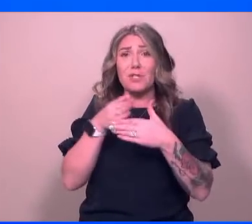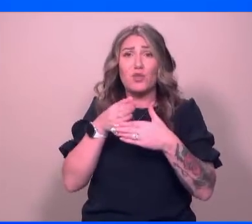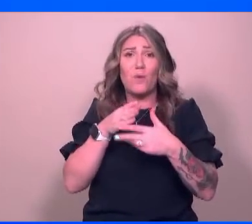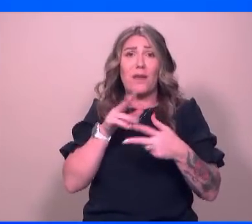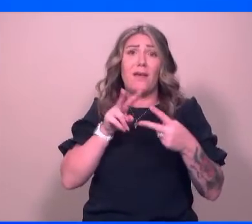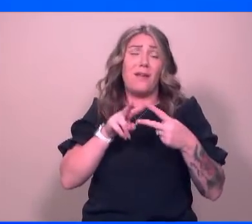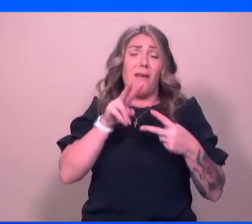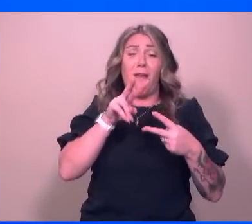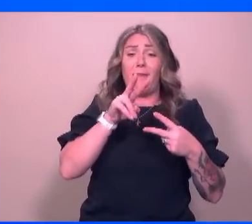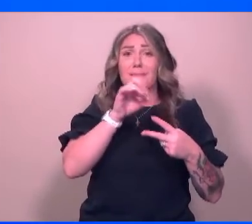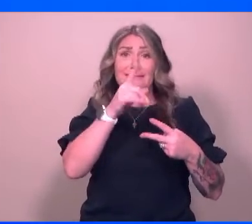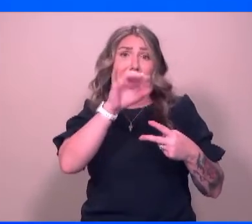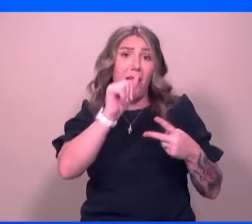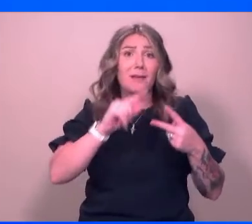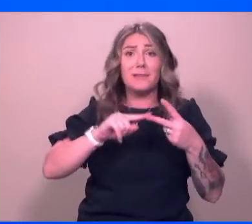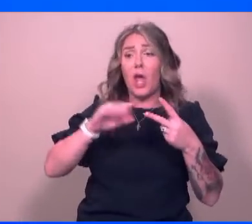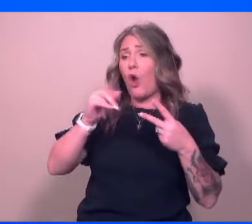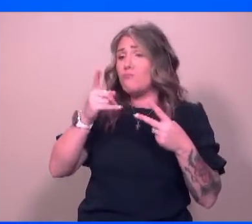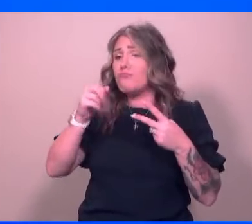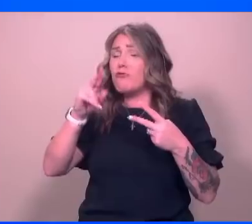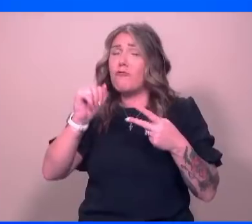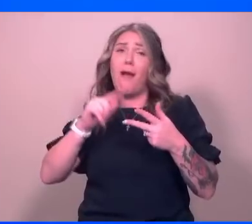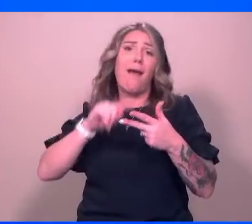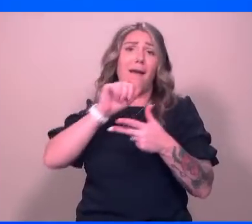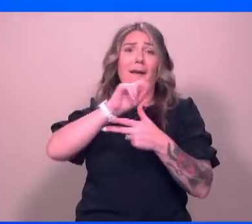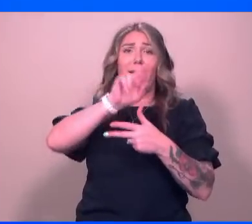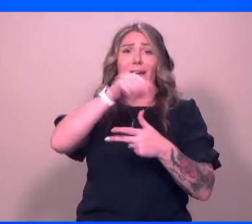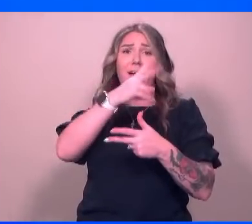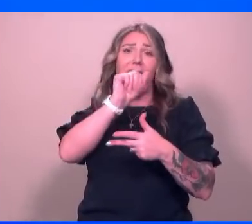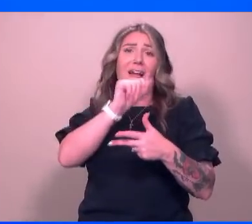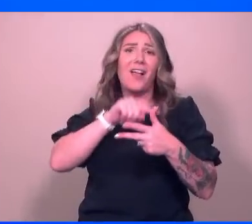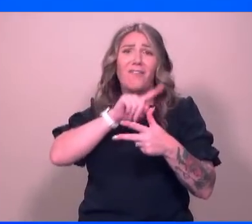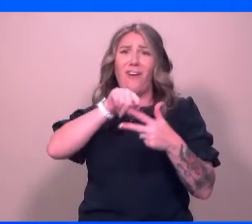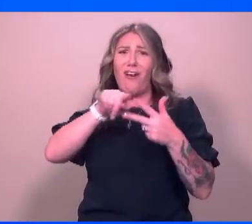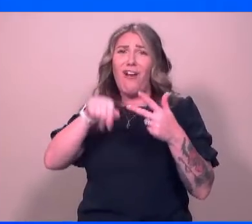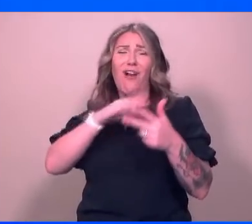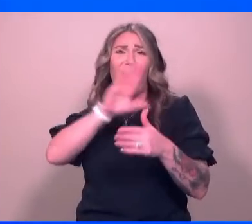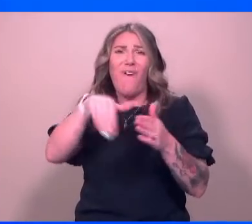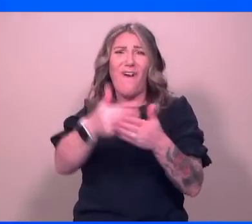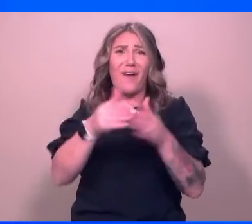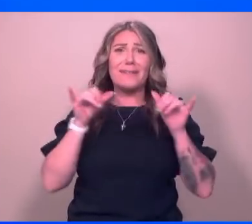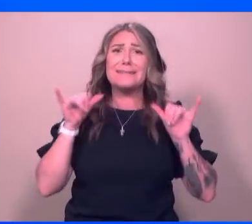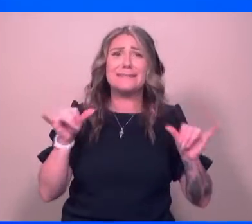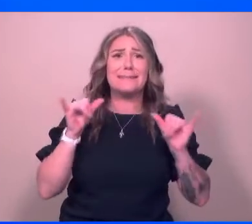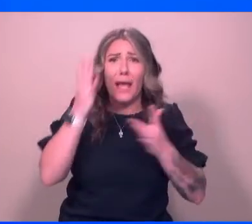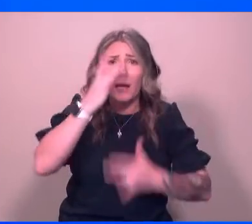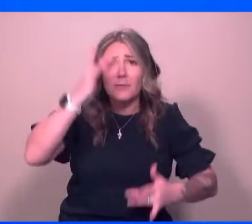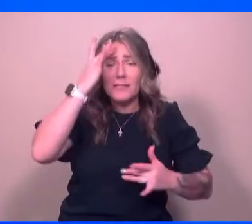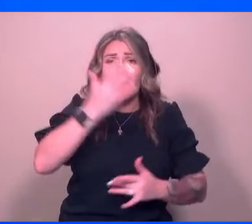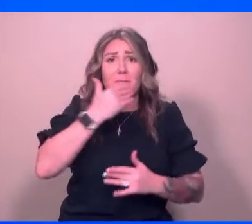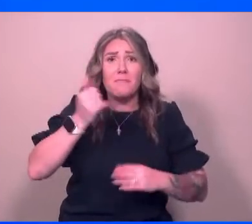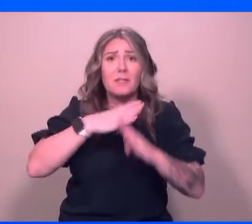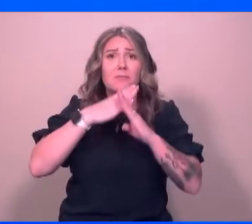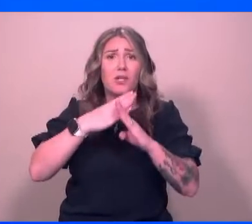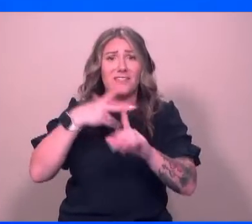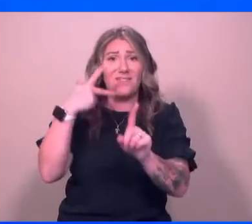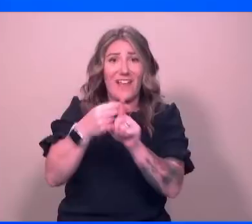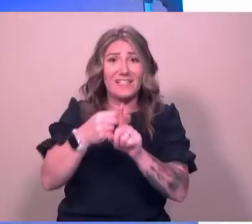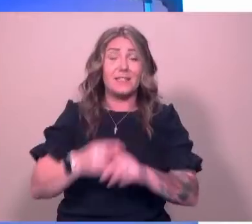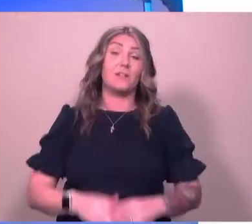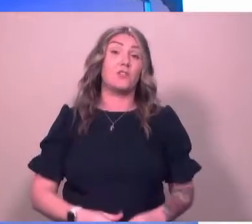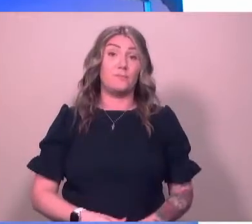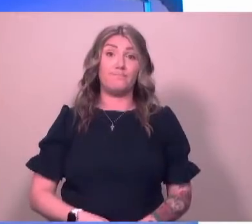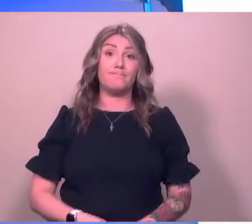and any of the other variants. They still cause that same spectrum of disease. It's still very dangerous. Still the best protection remains vaccination.